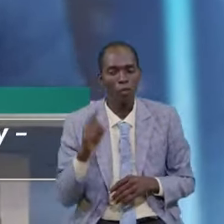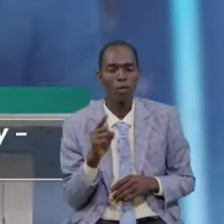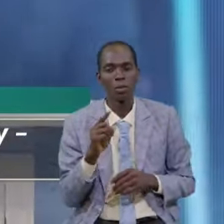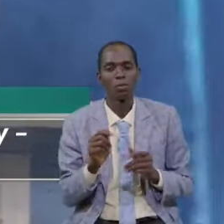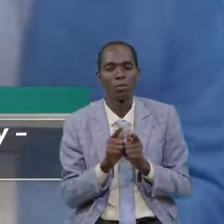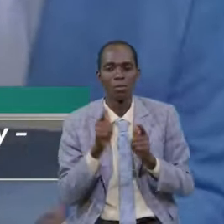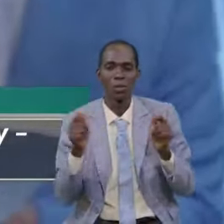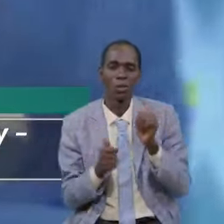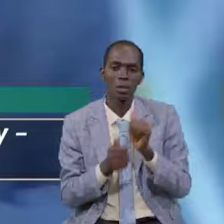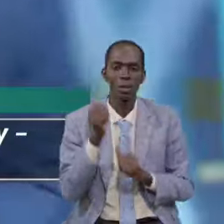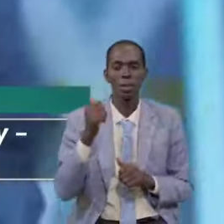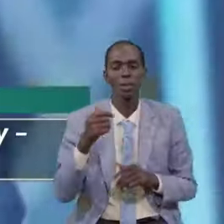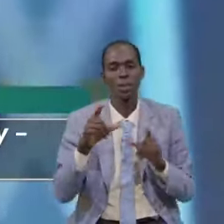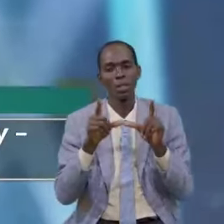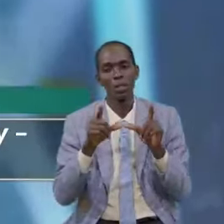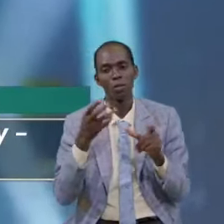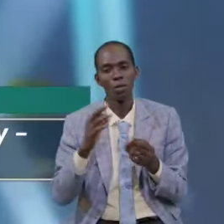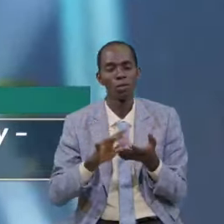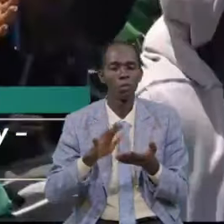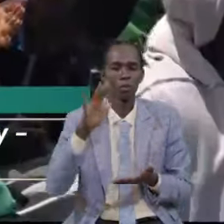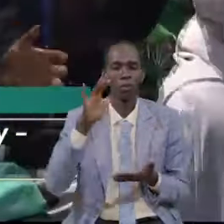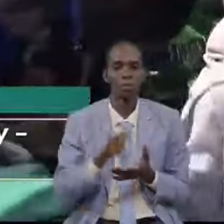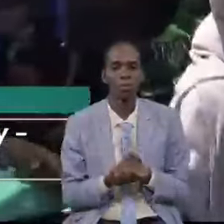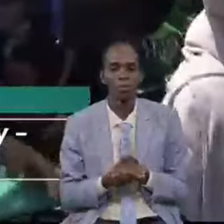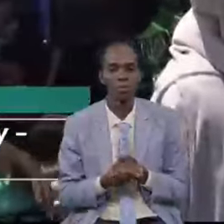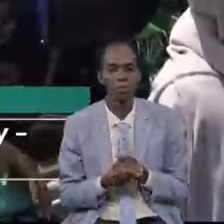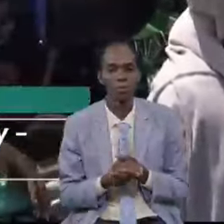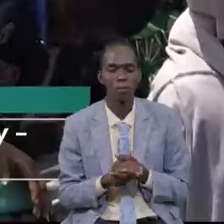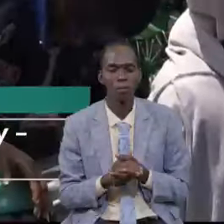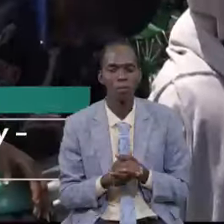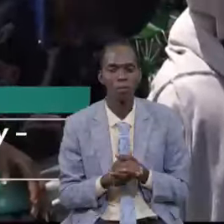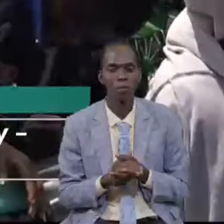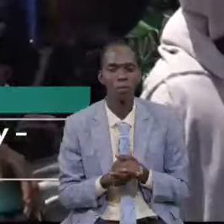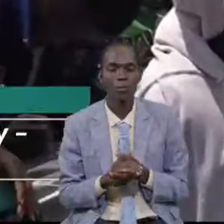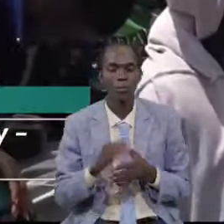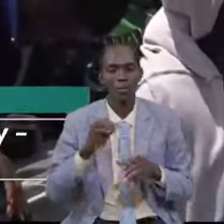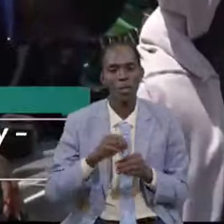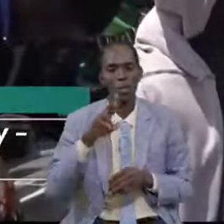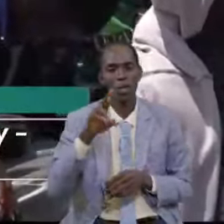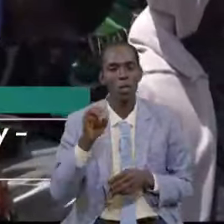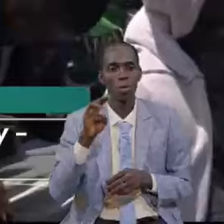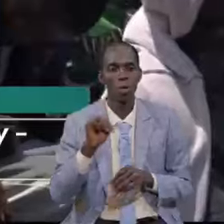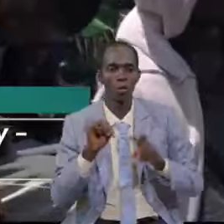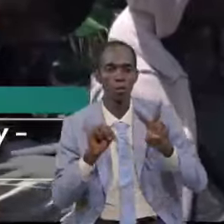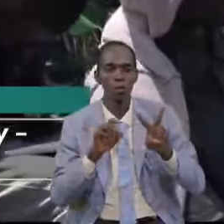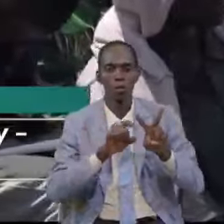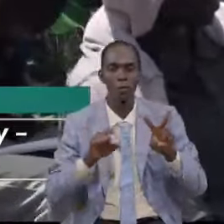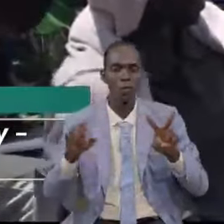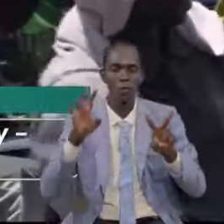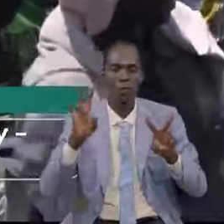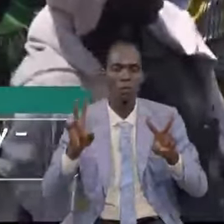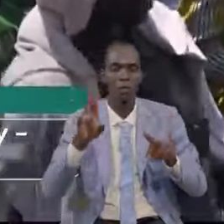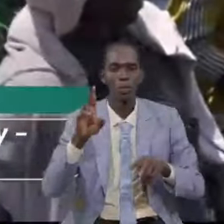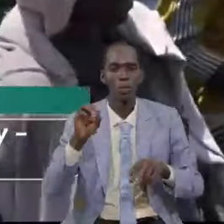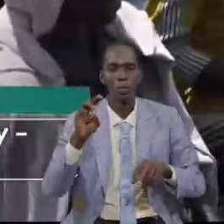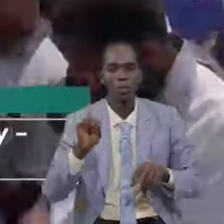greater grace of glory. In Romans chapter 2, I'm reading from verse 7. Romans chapter 2,